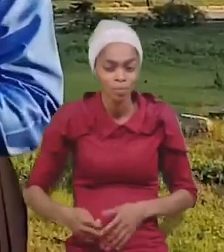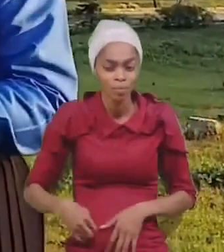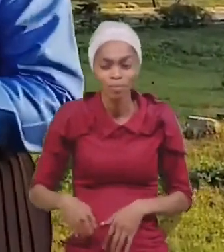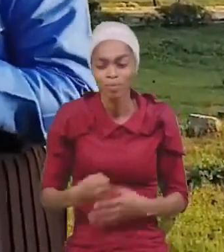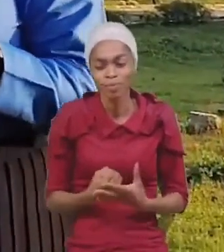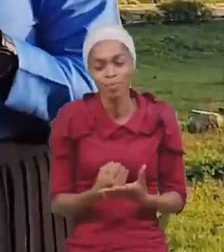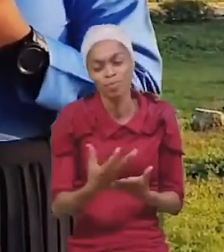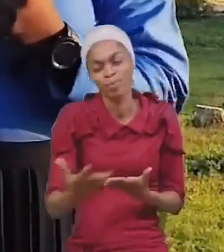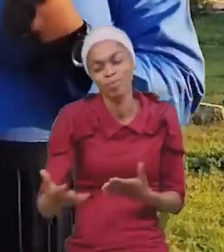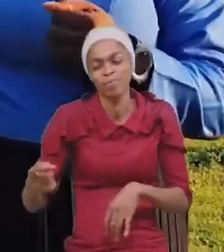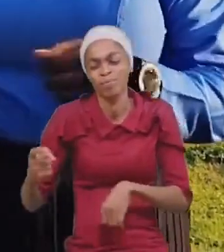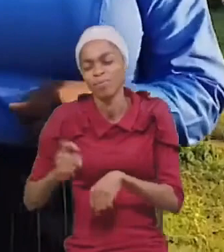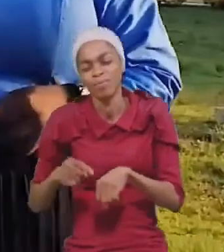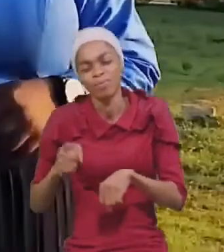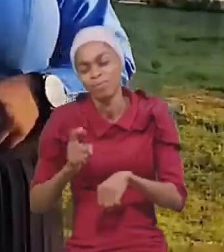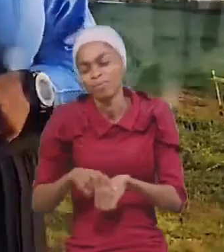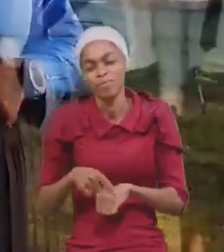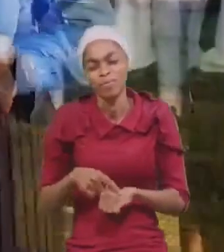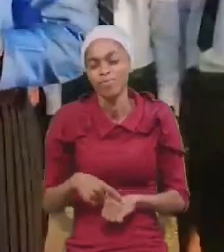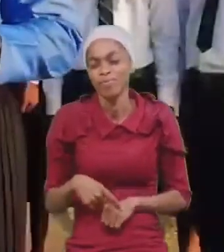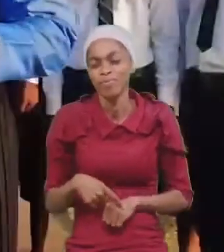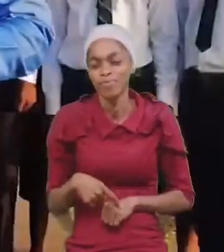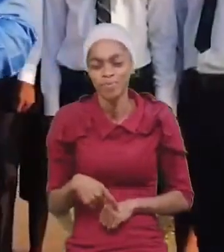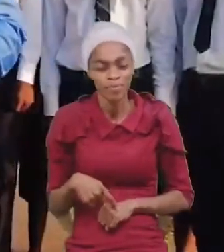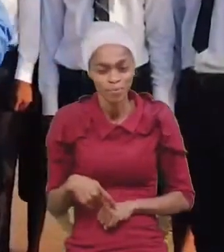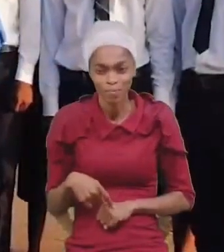This bag of bones,